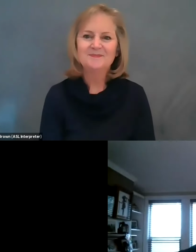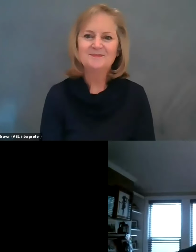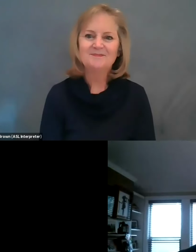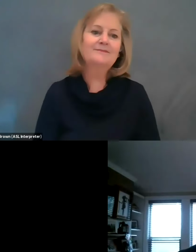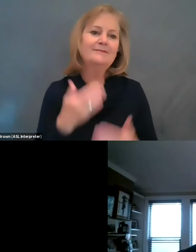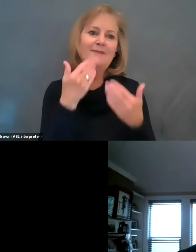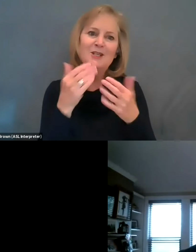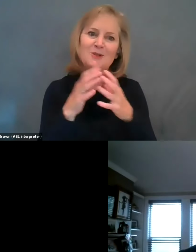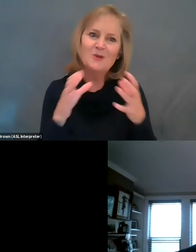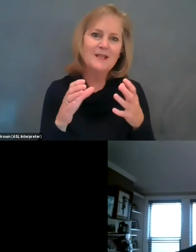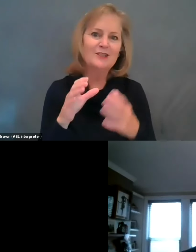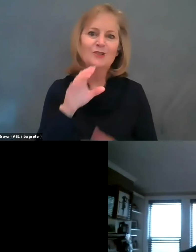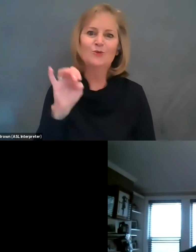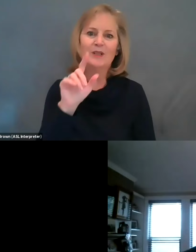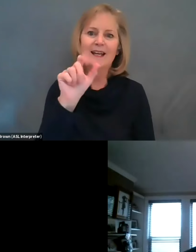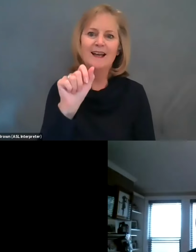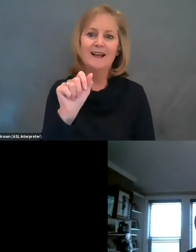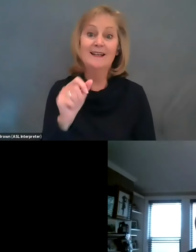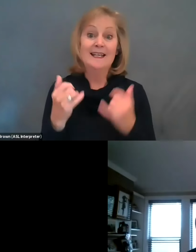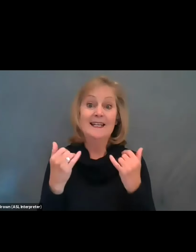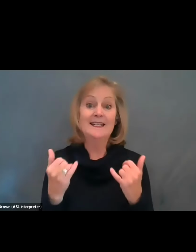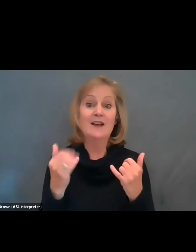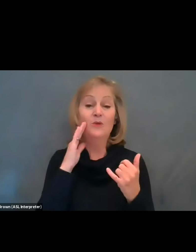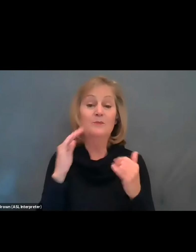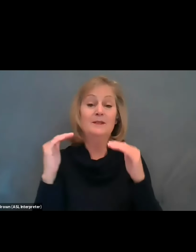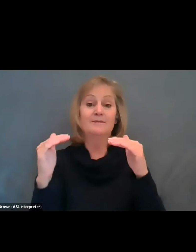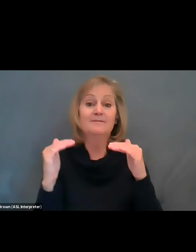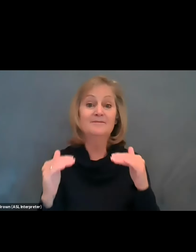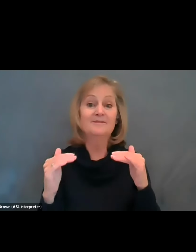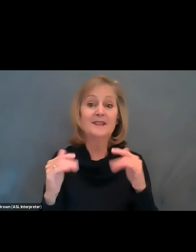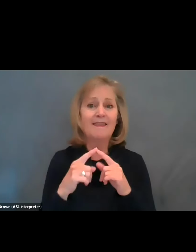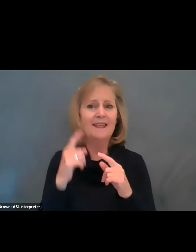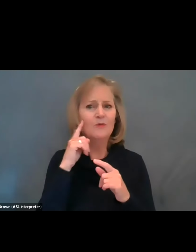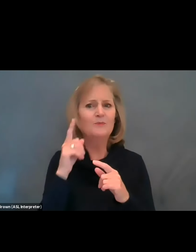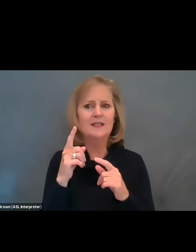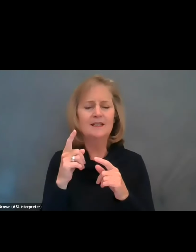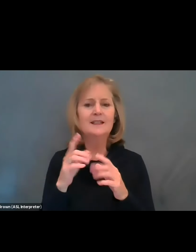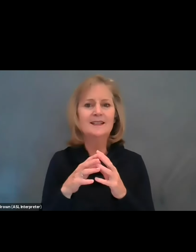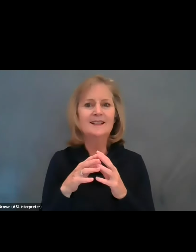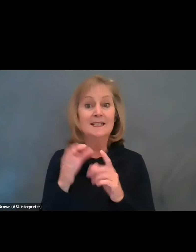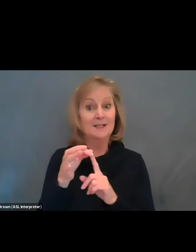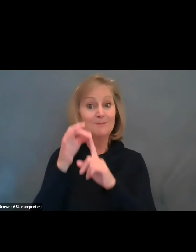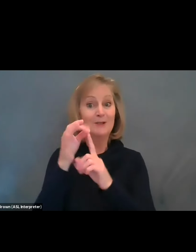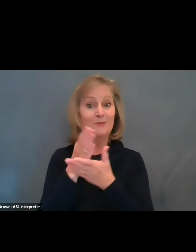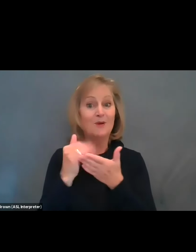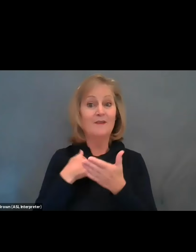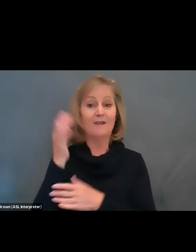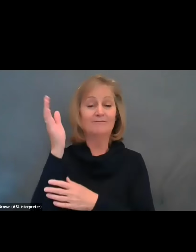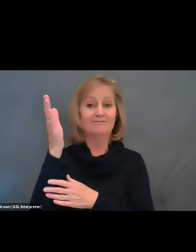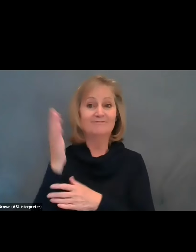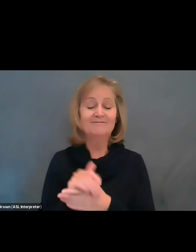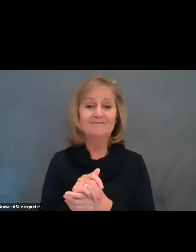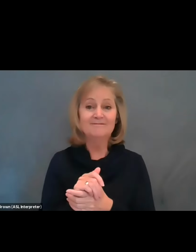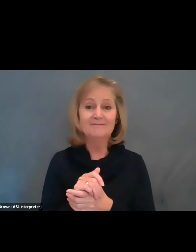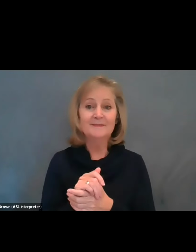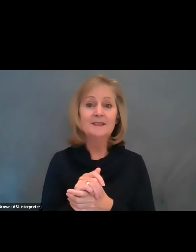Thank you so much, Julia. So now we're going to be moving on to, I think it's going to be a very special part of our presentation,